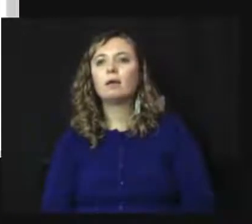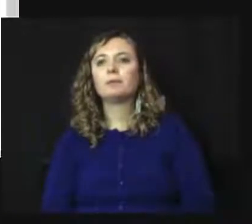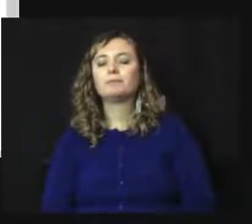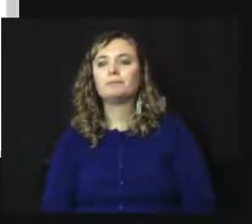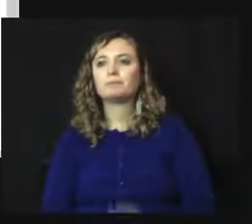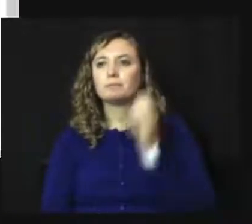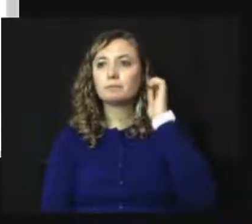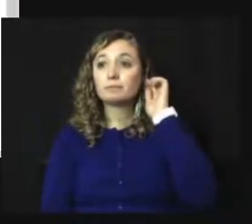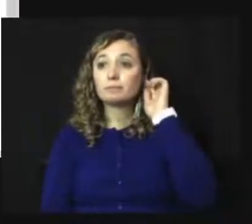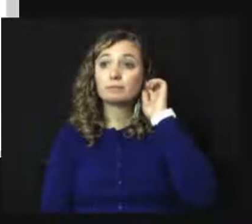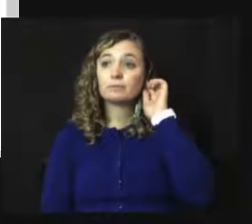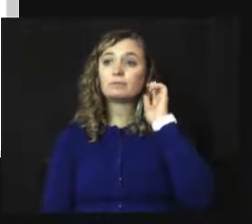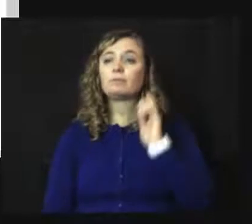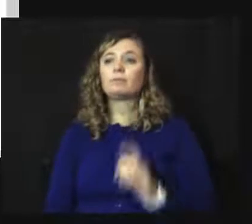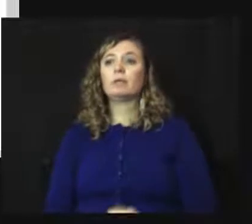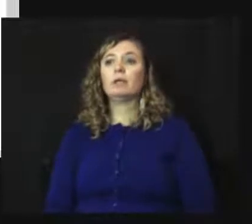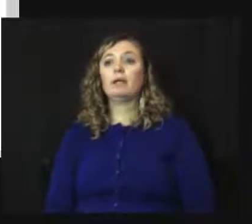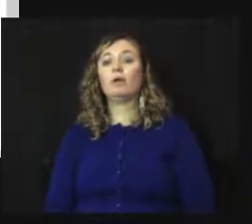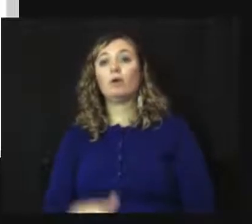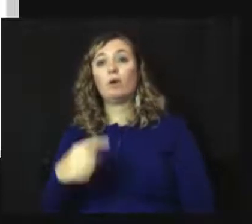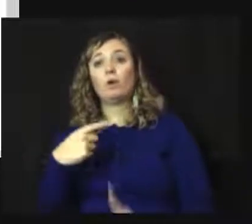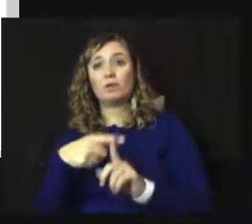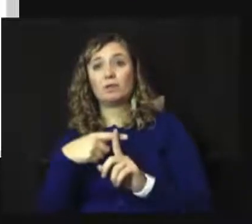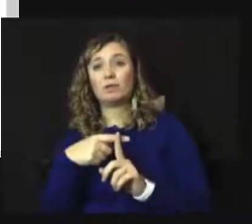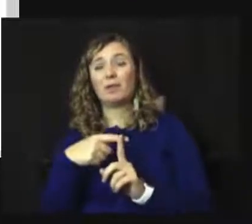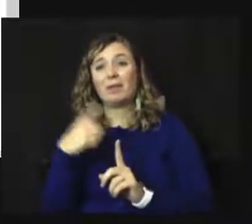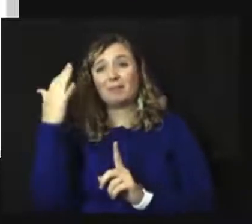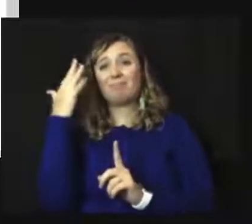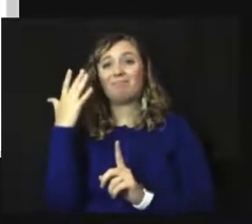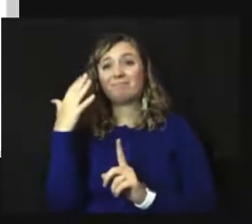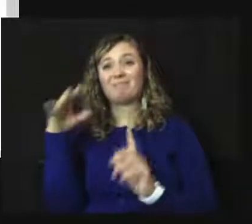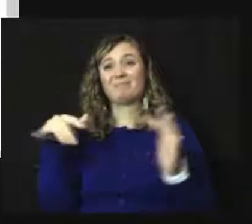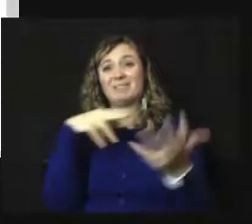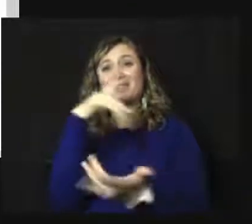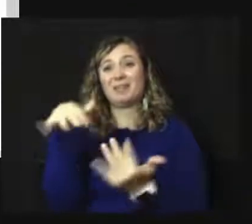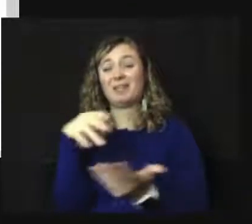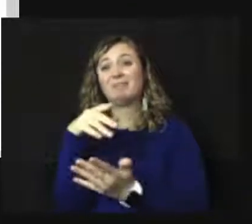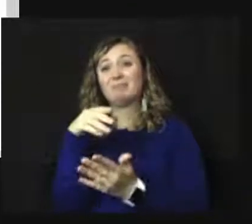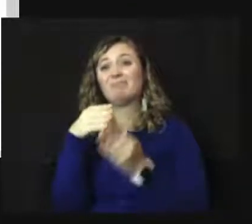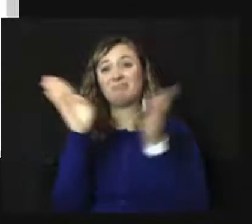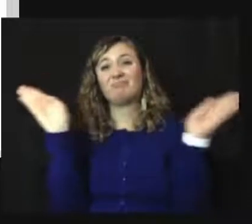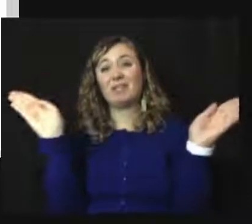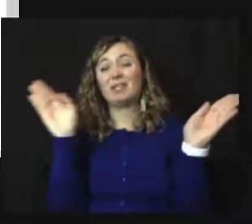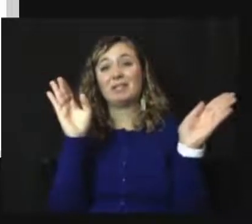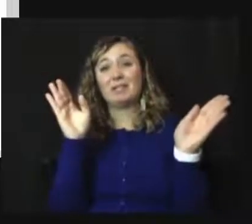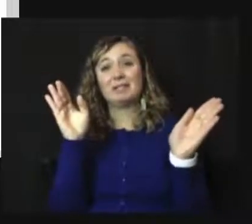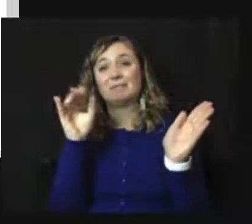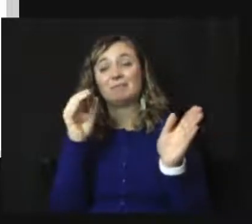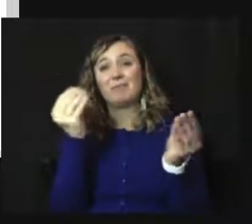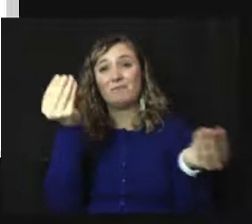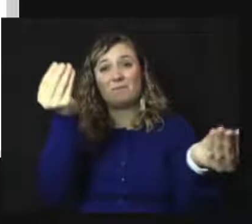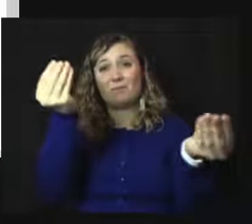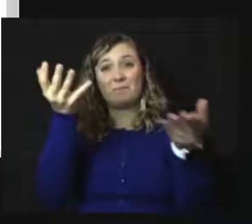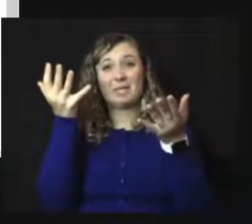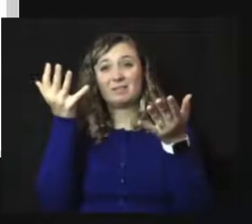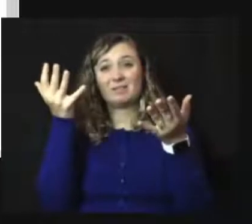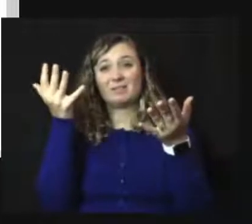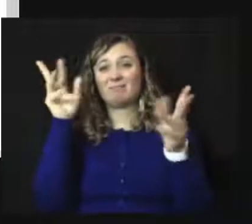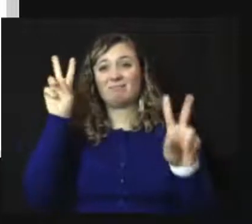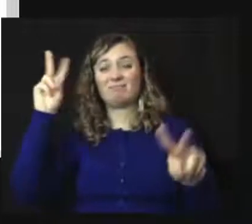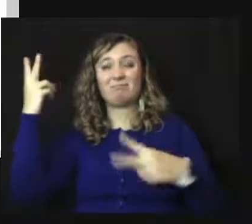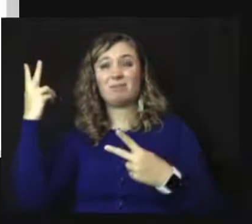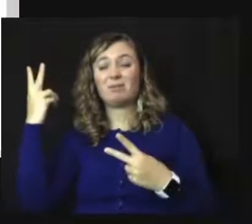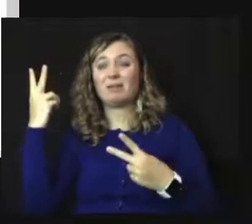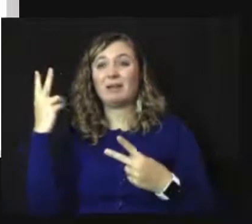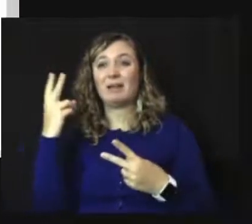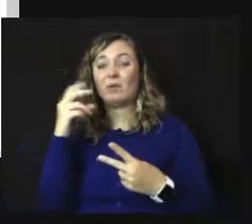in society as a whole being really misinformed about who we are, what we need, and what we're capable of. And that's always important to me,